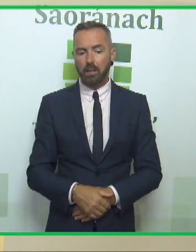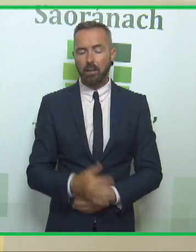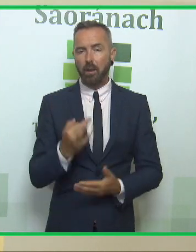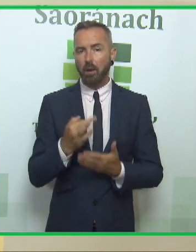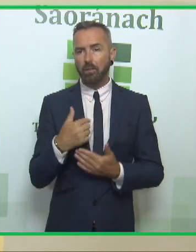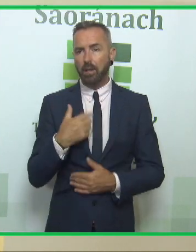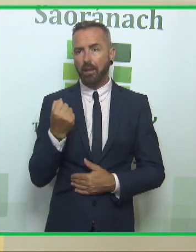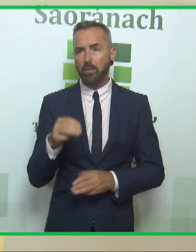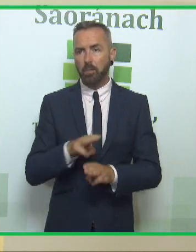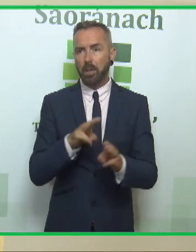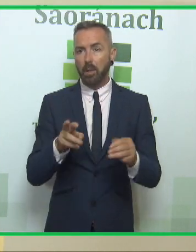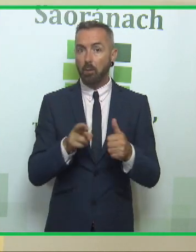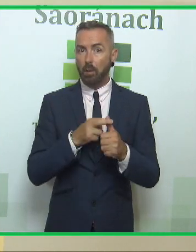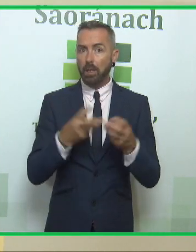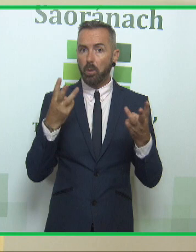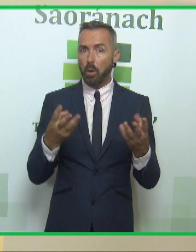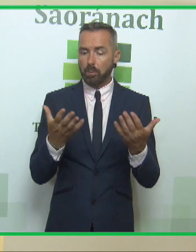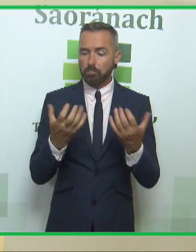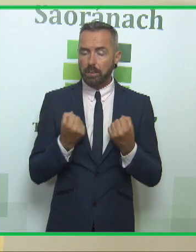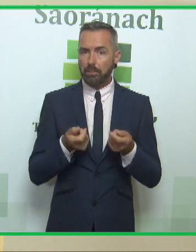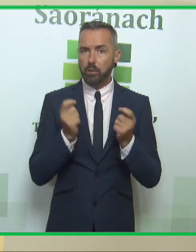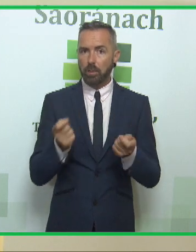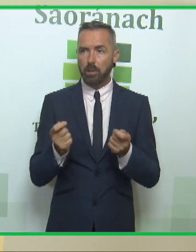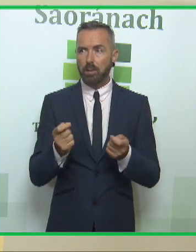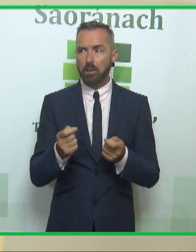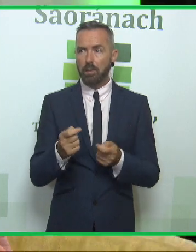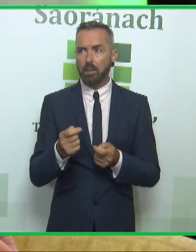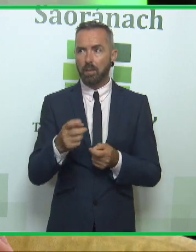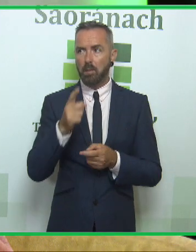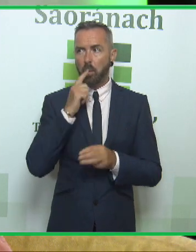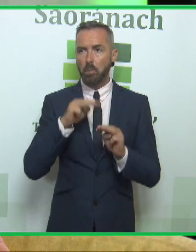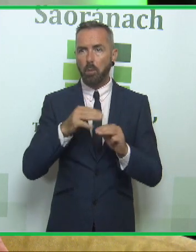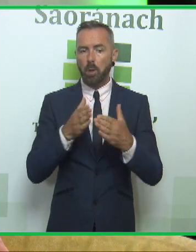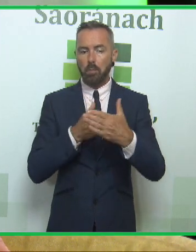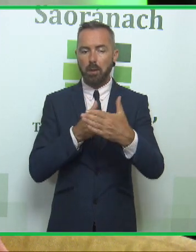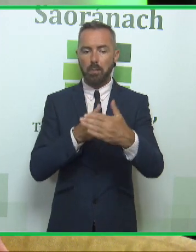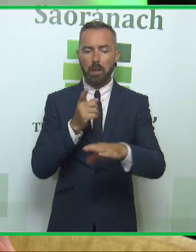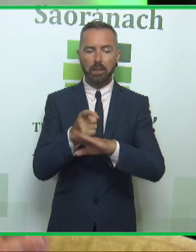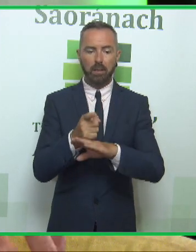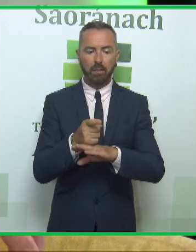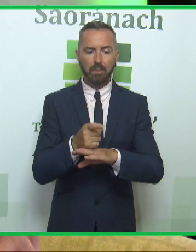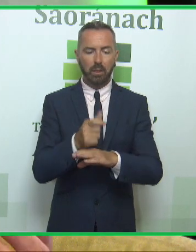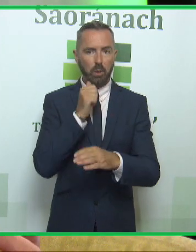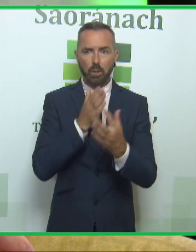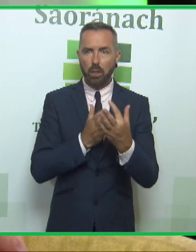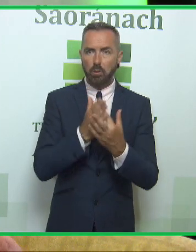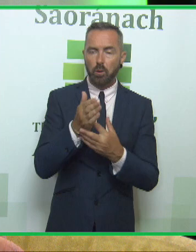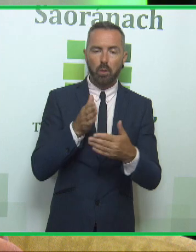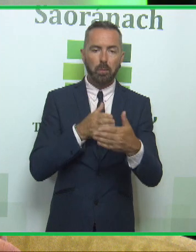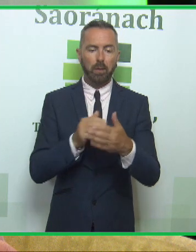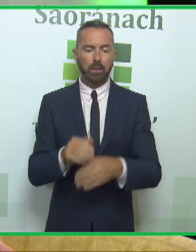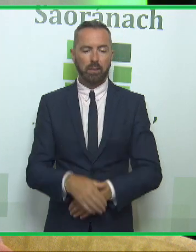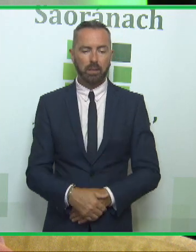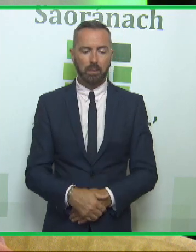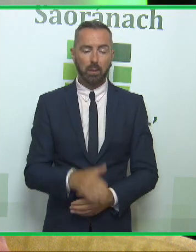had people ready to go to treatment, and there was just more hoops put up in front of them and they couldn't get through them. And unfortunately, some of them